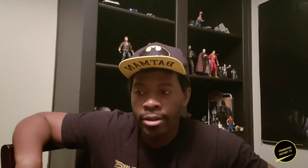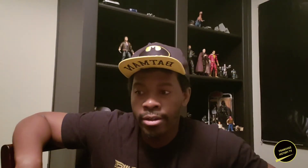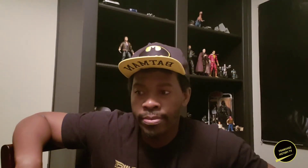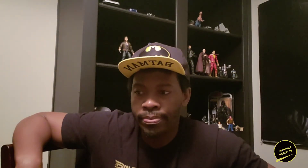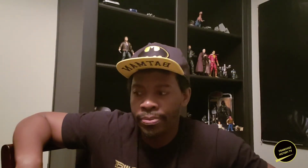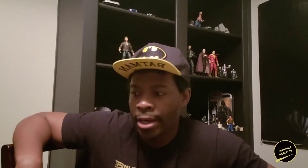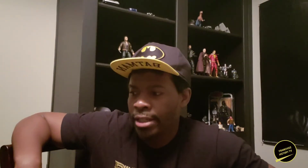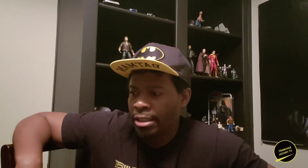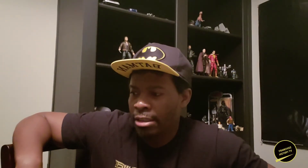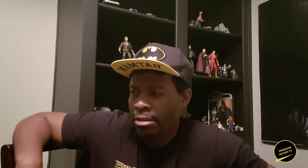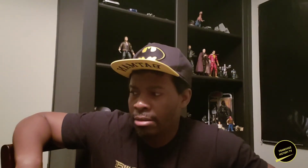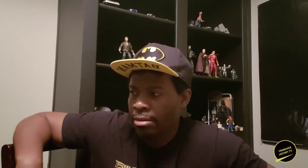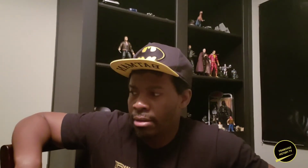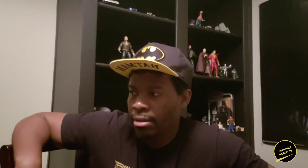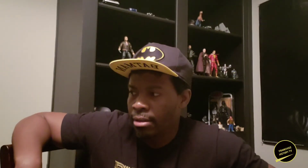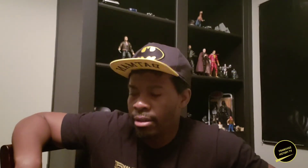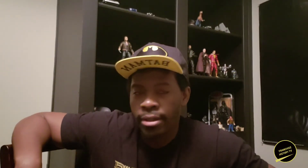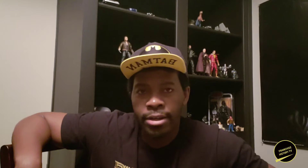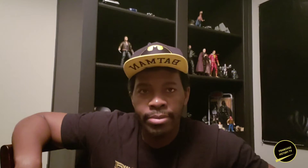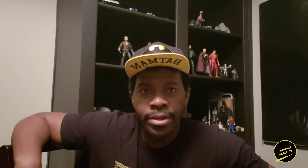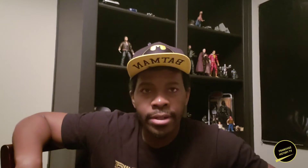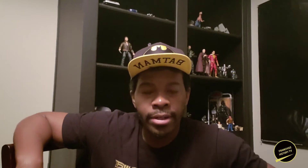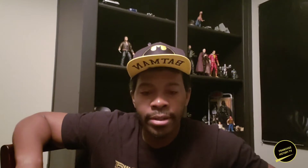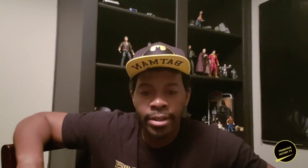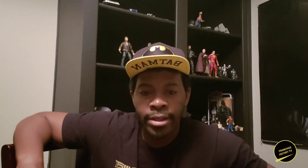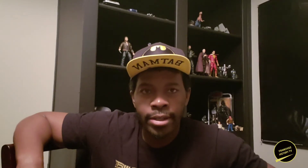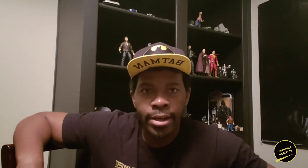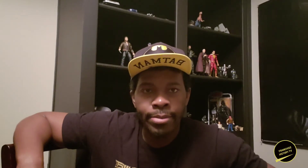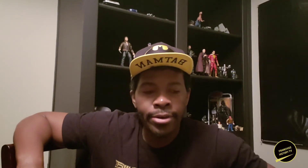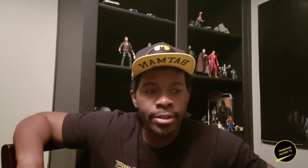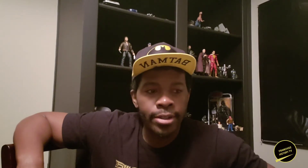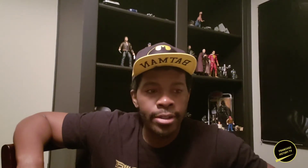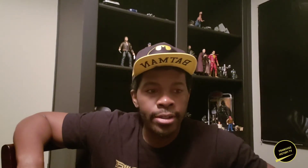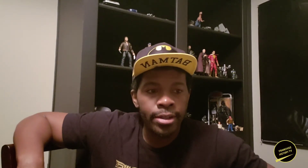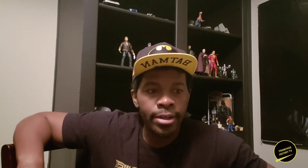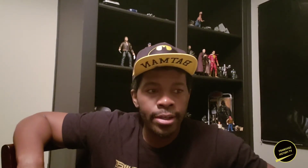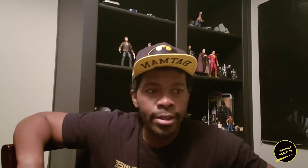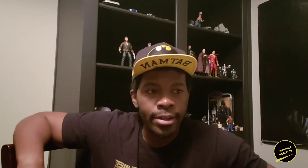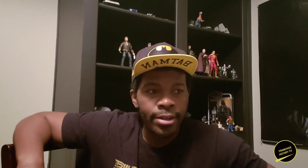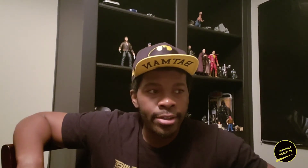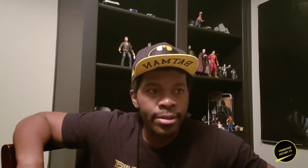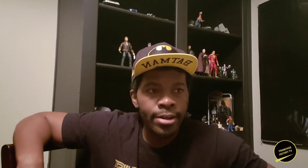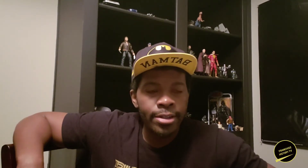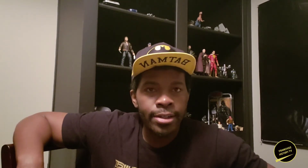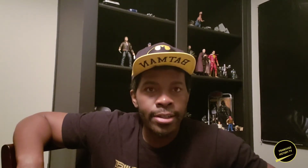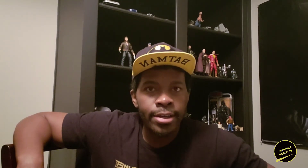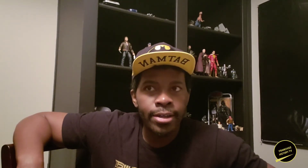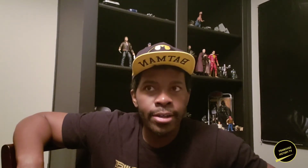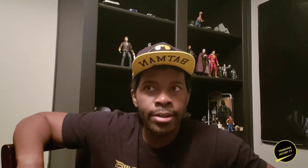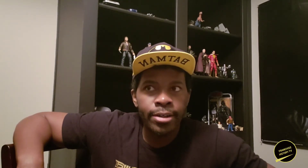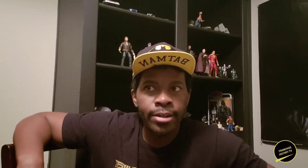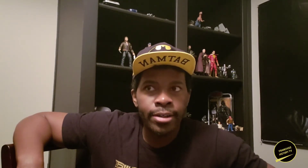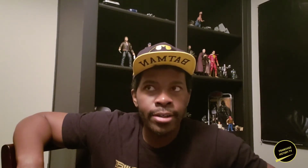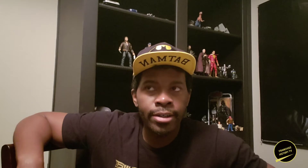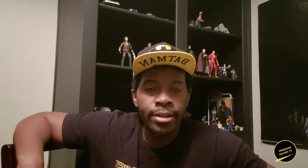And actually, now to mention it, I think today marks the 2 years that's